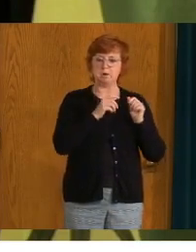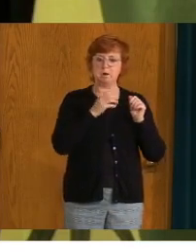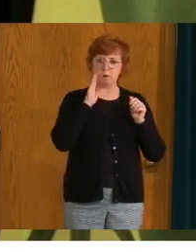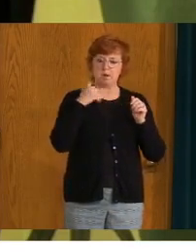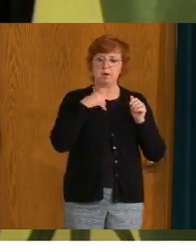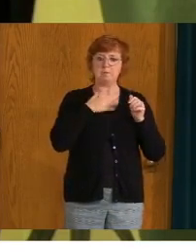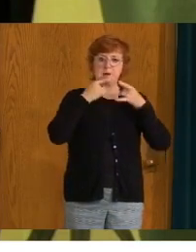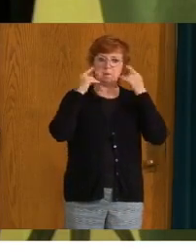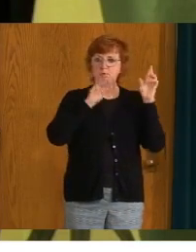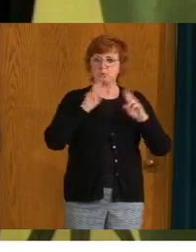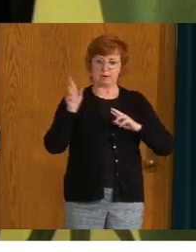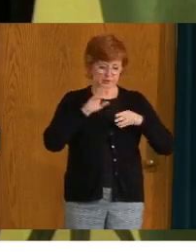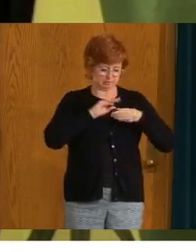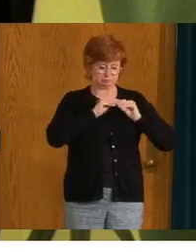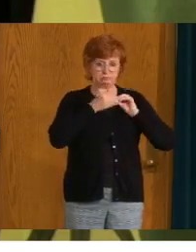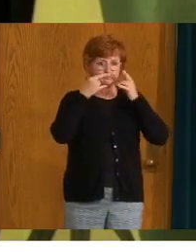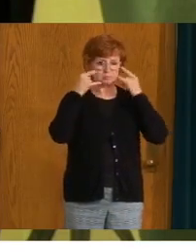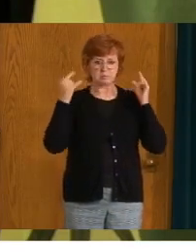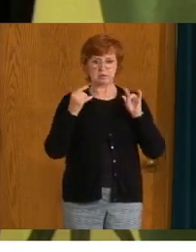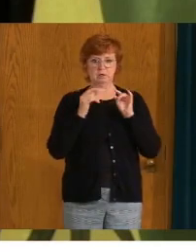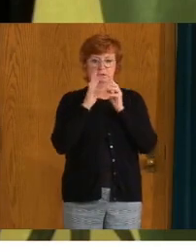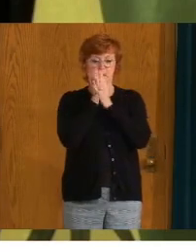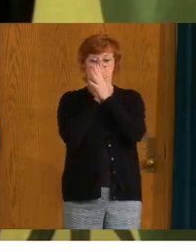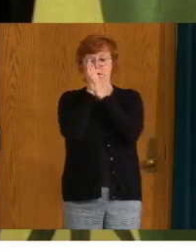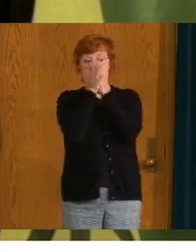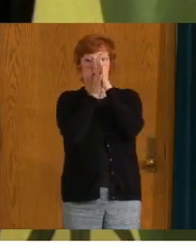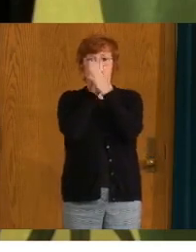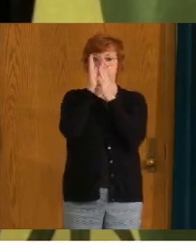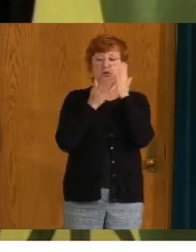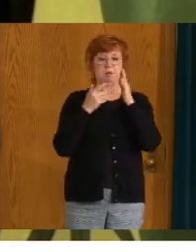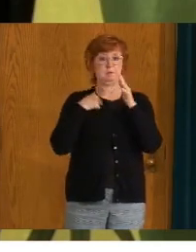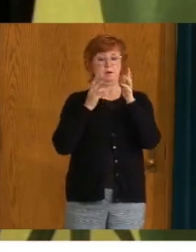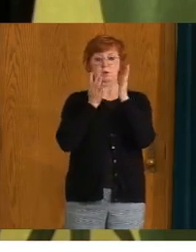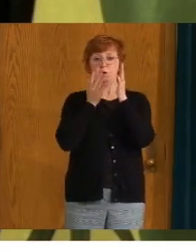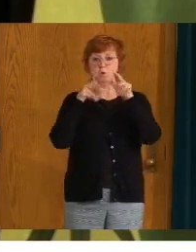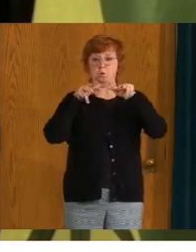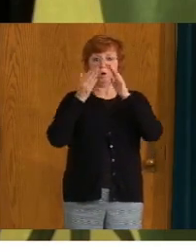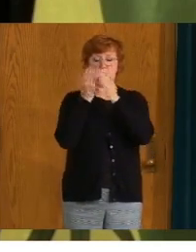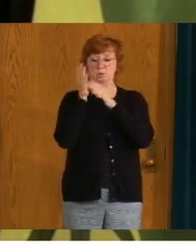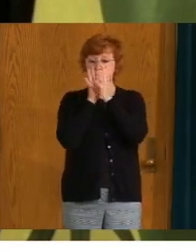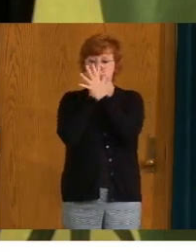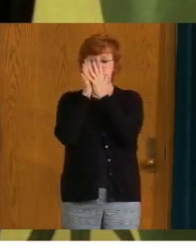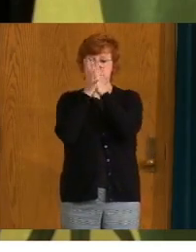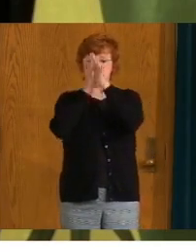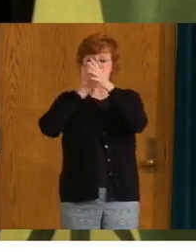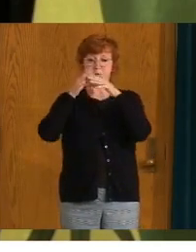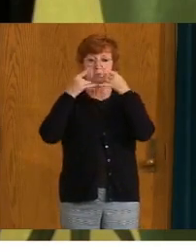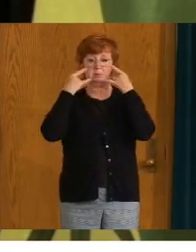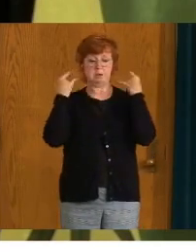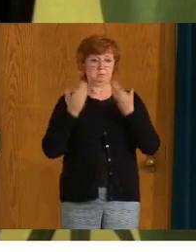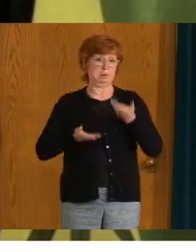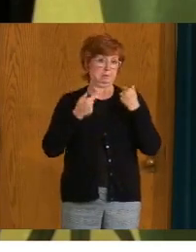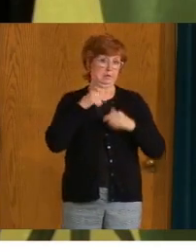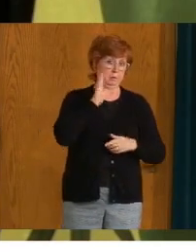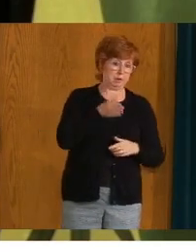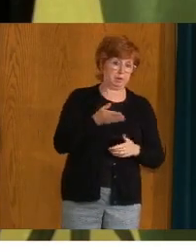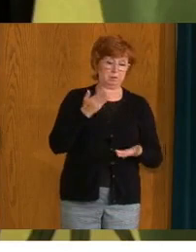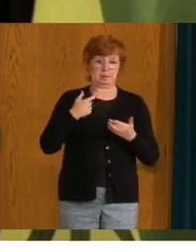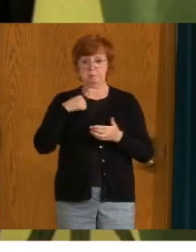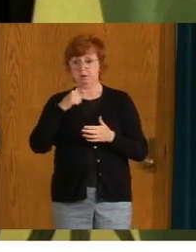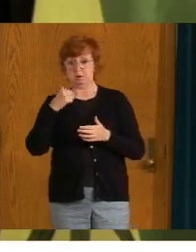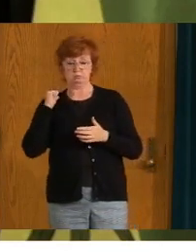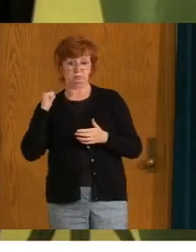uncomfortable in a close crowd, you may see me put my mask on. You may not. I won't speak for what that